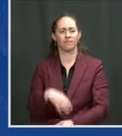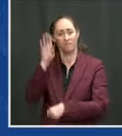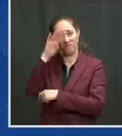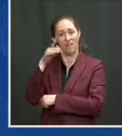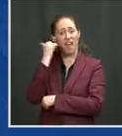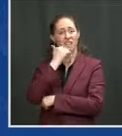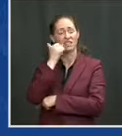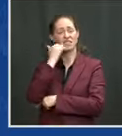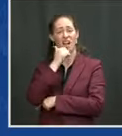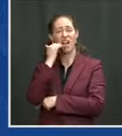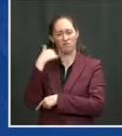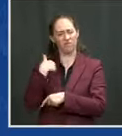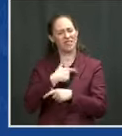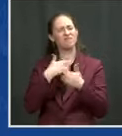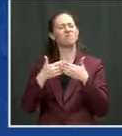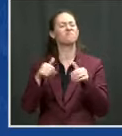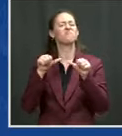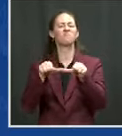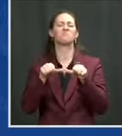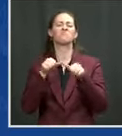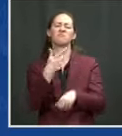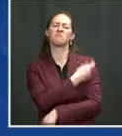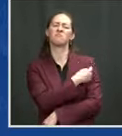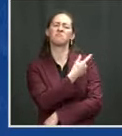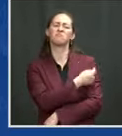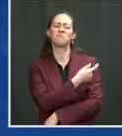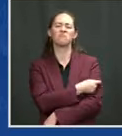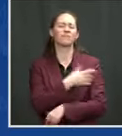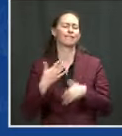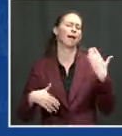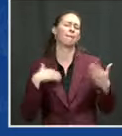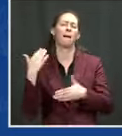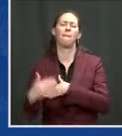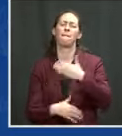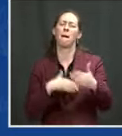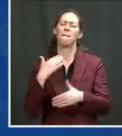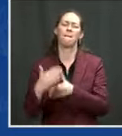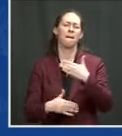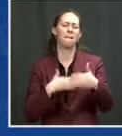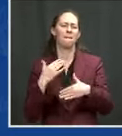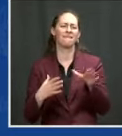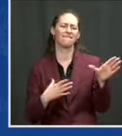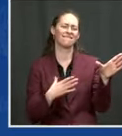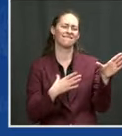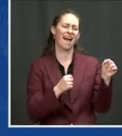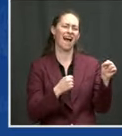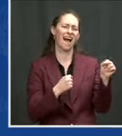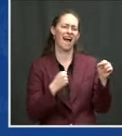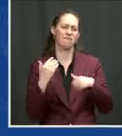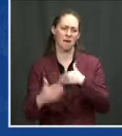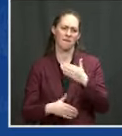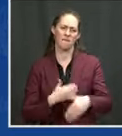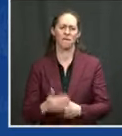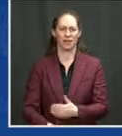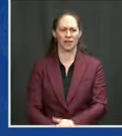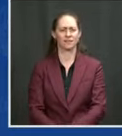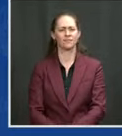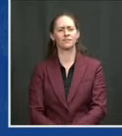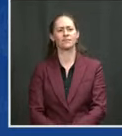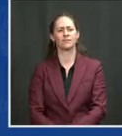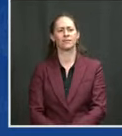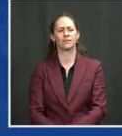But we're not dropping our guard. We're not slowing down. Every shot in arm we know is a death prevented, a life